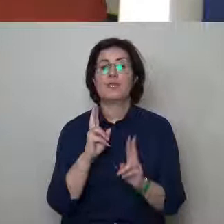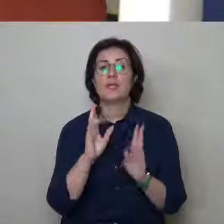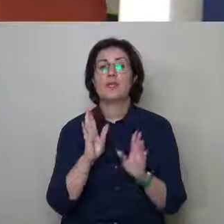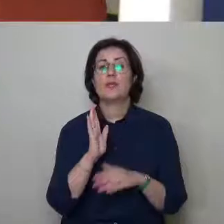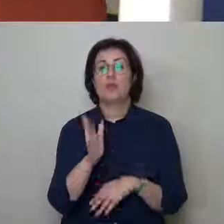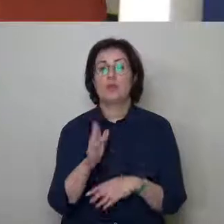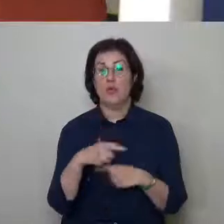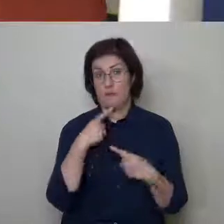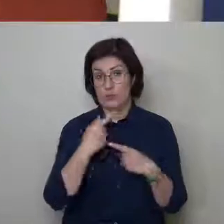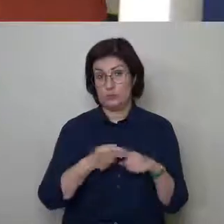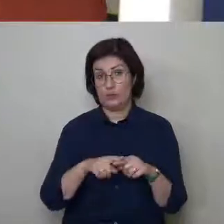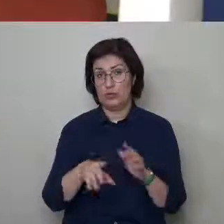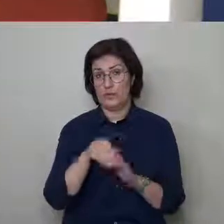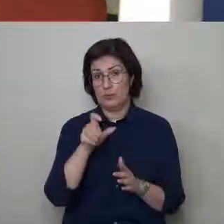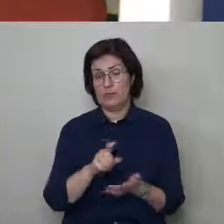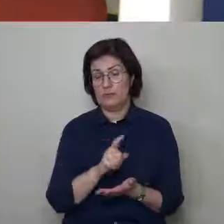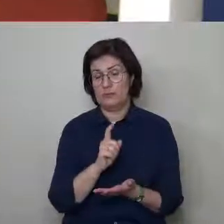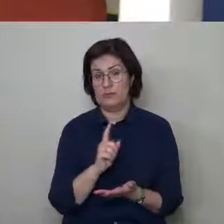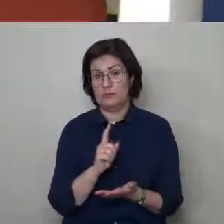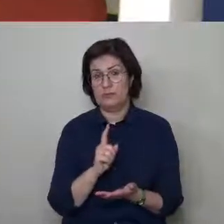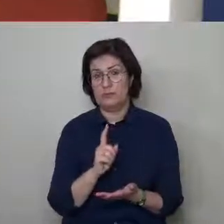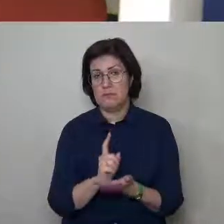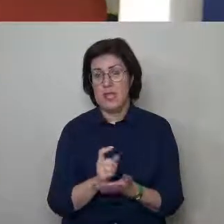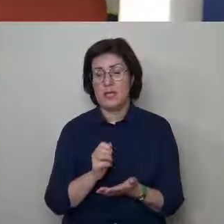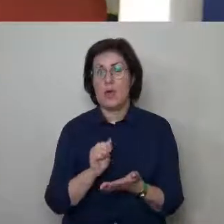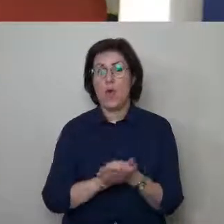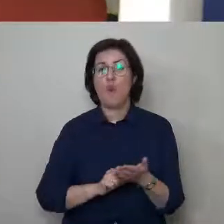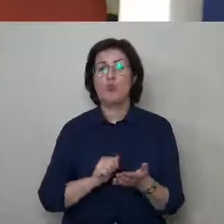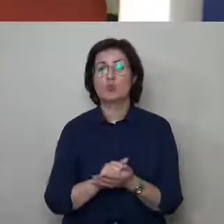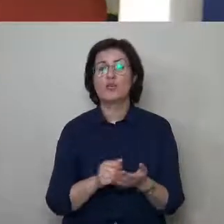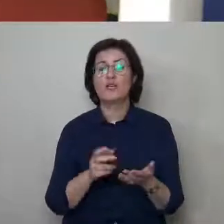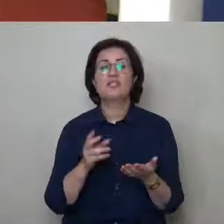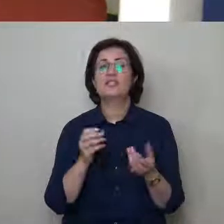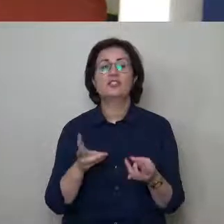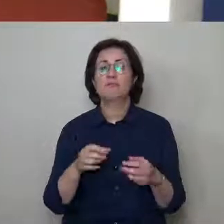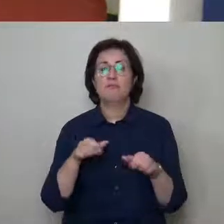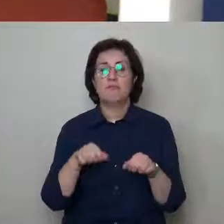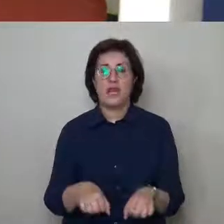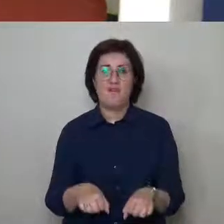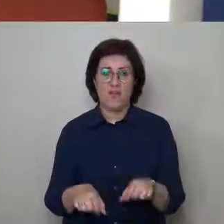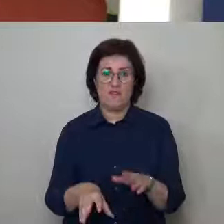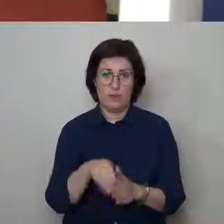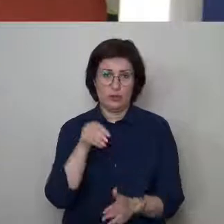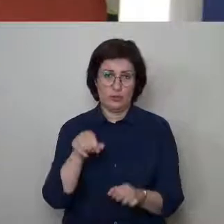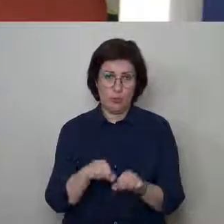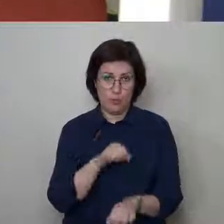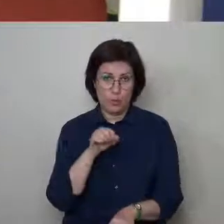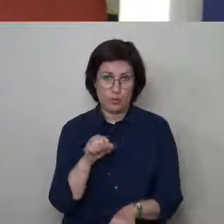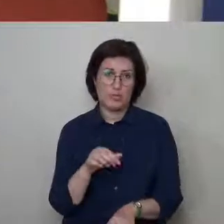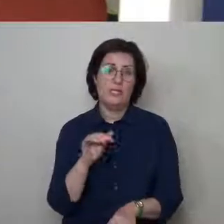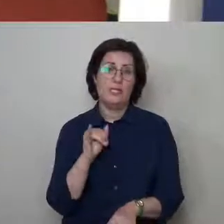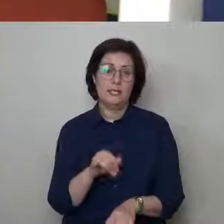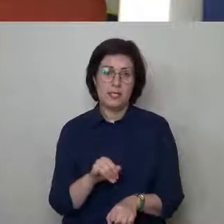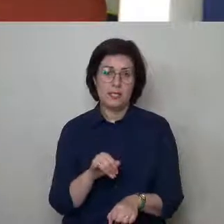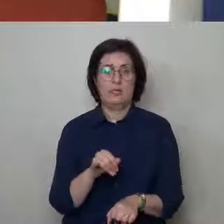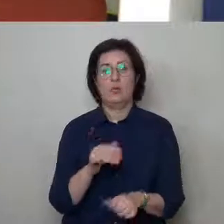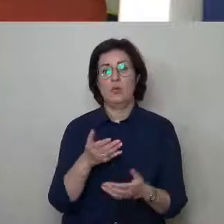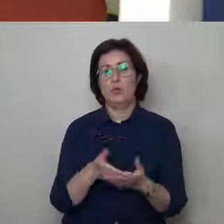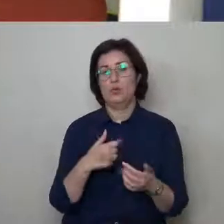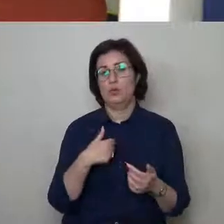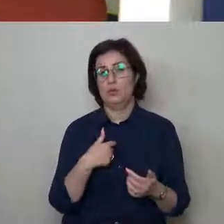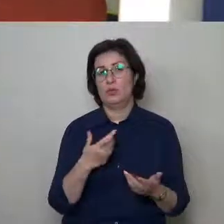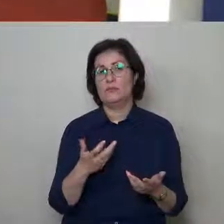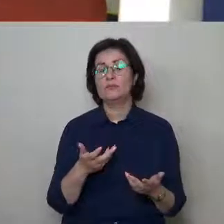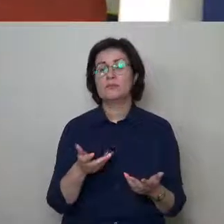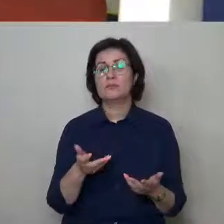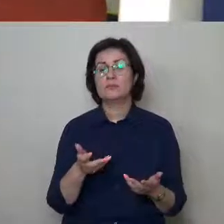Chernihiv, a voter has to explain, to justify why his or her voting